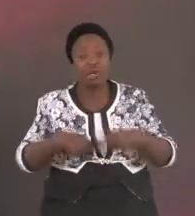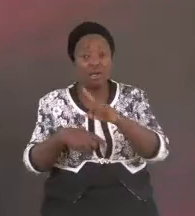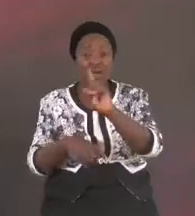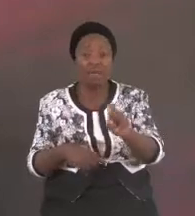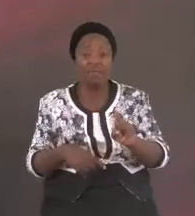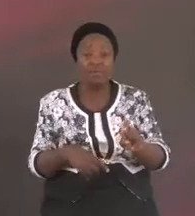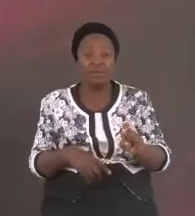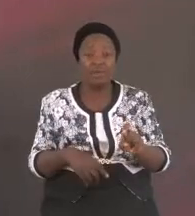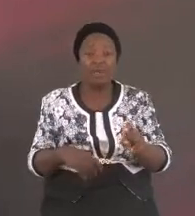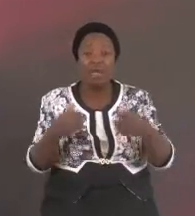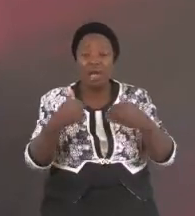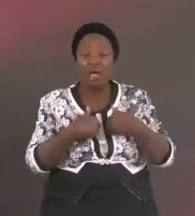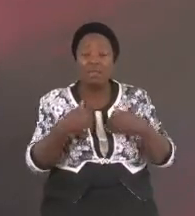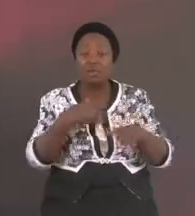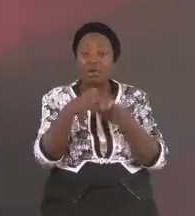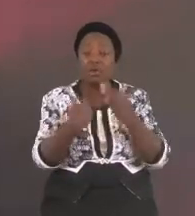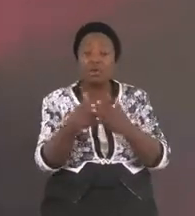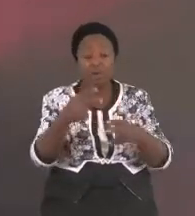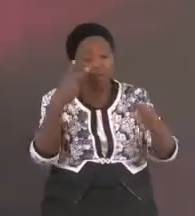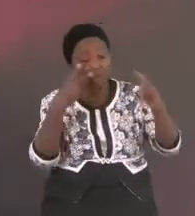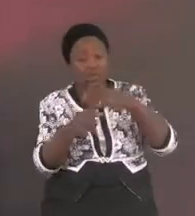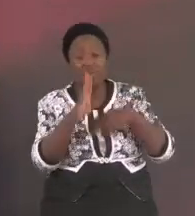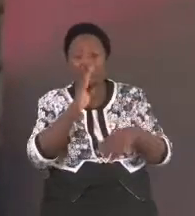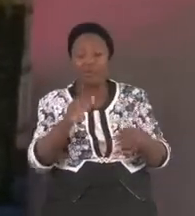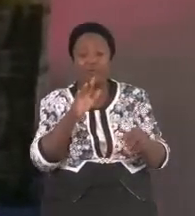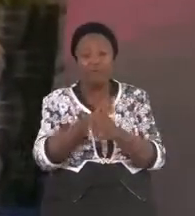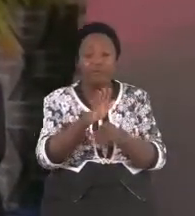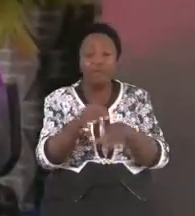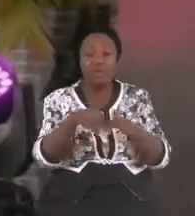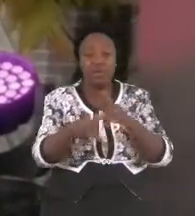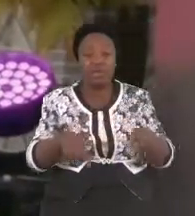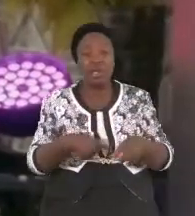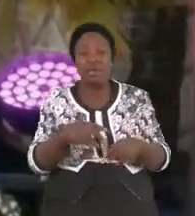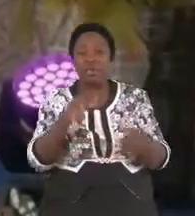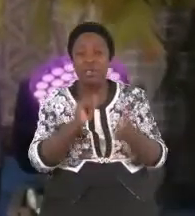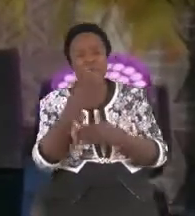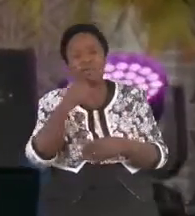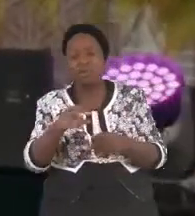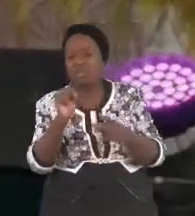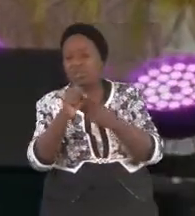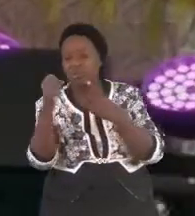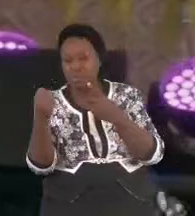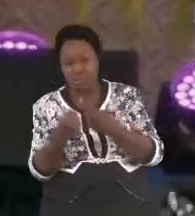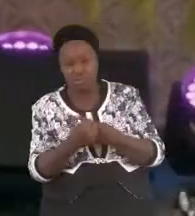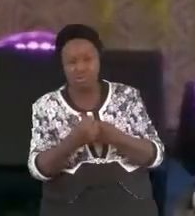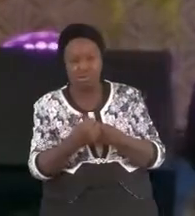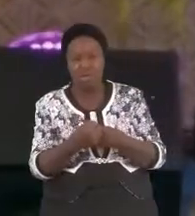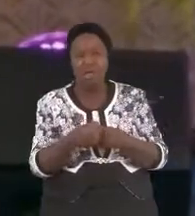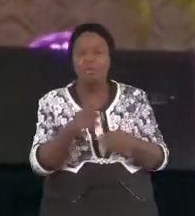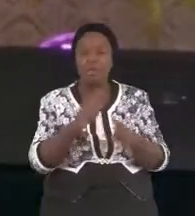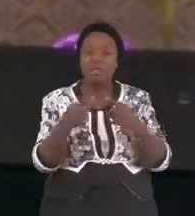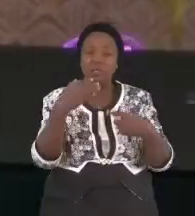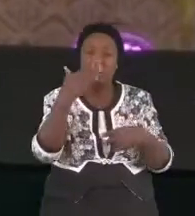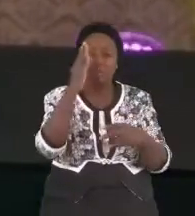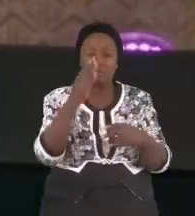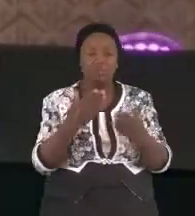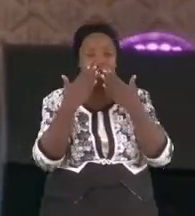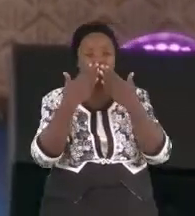the situation of John. But thank God it was open. We're told in verse 26,